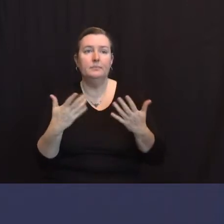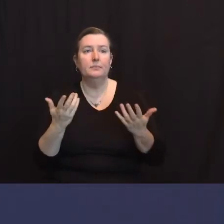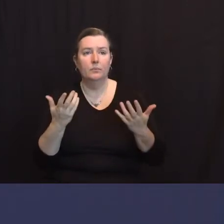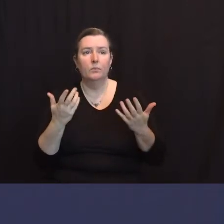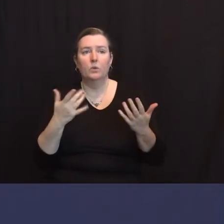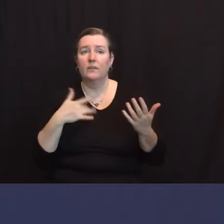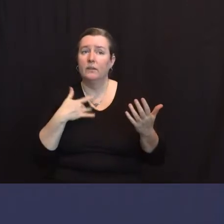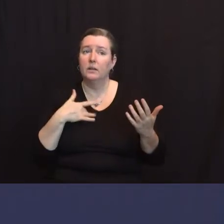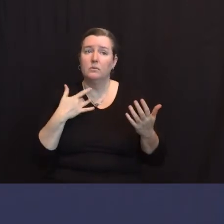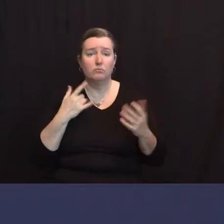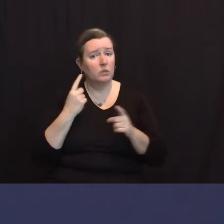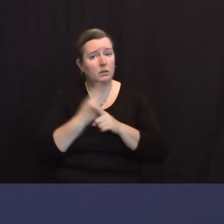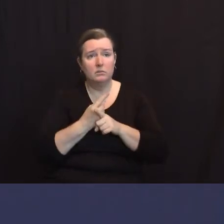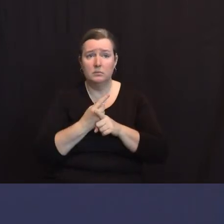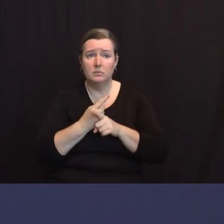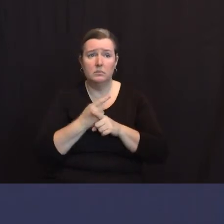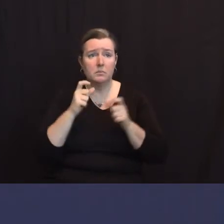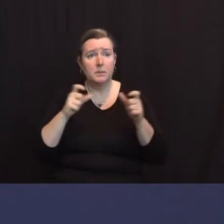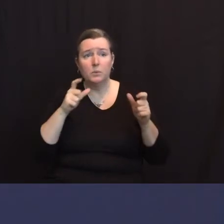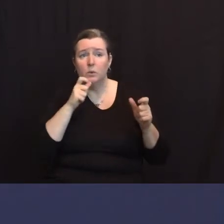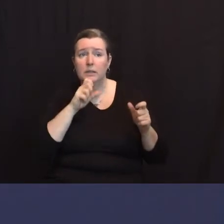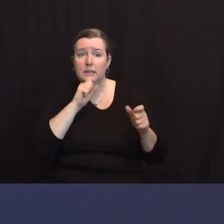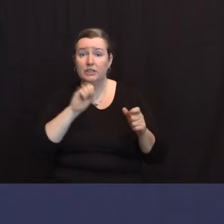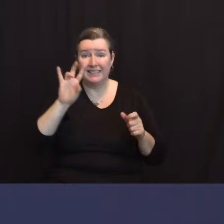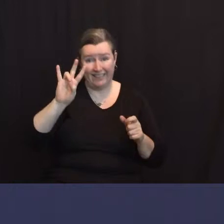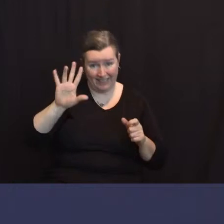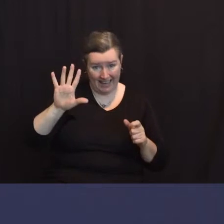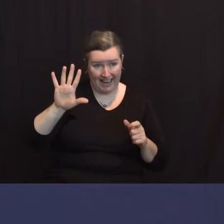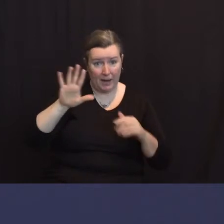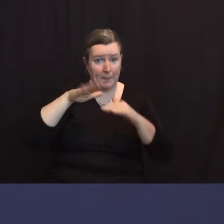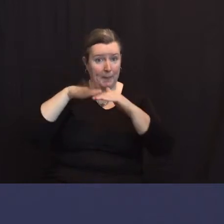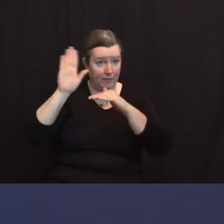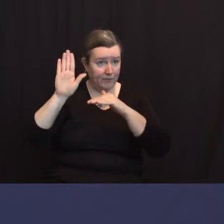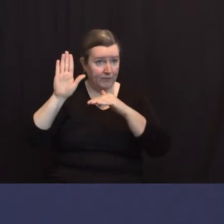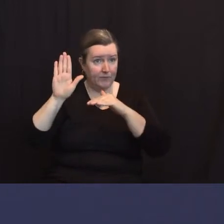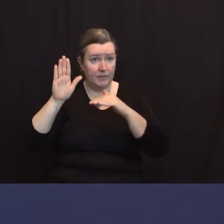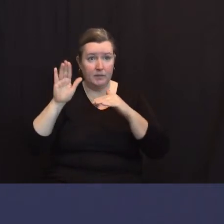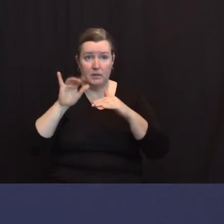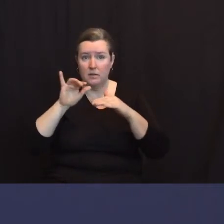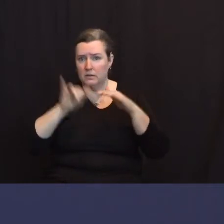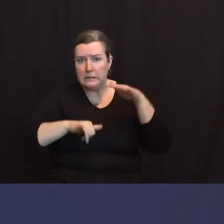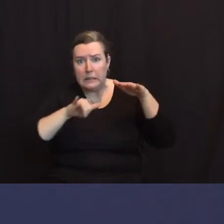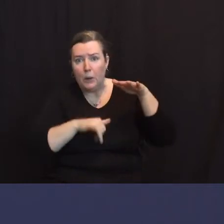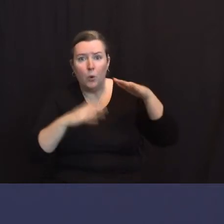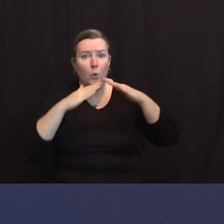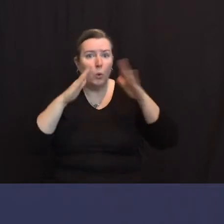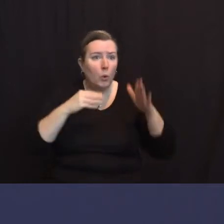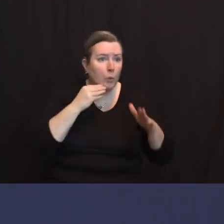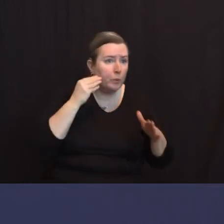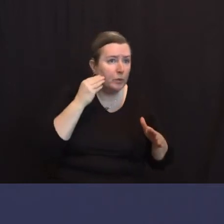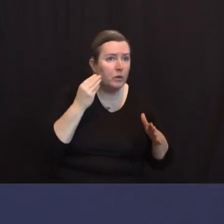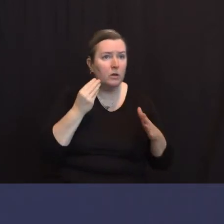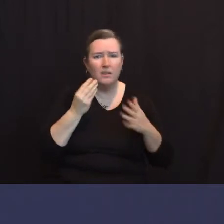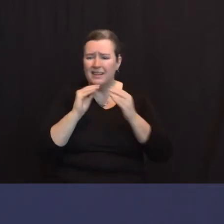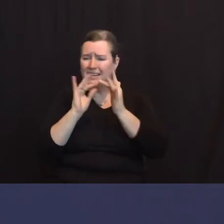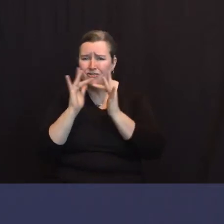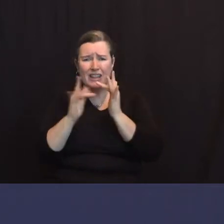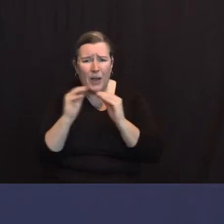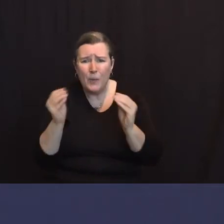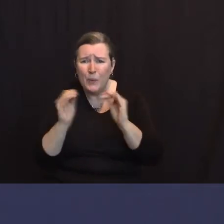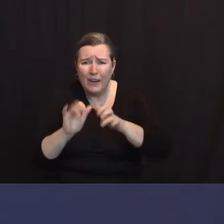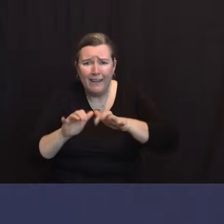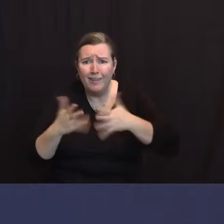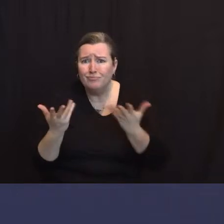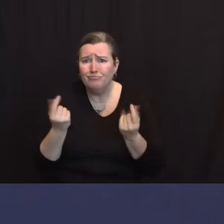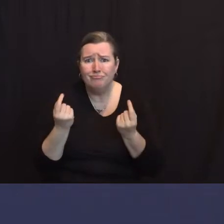plus community is more likely to be homebound, less able to get on the internet, less, frankly, maybe even able to